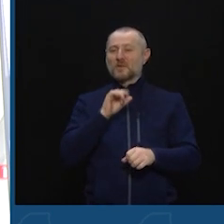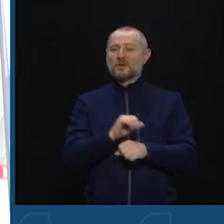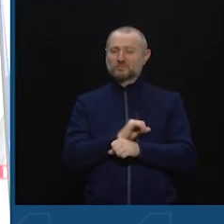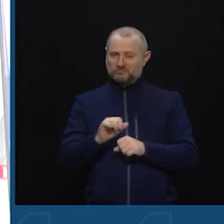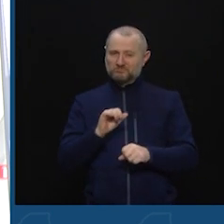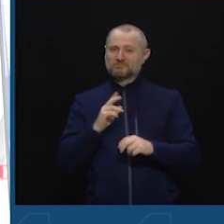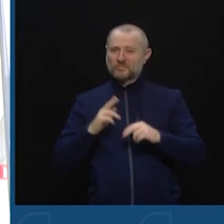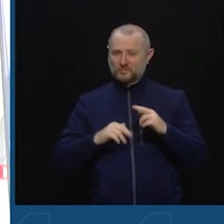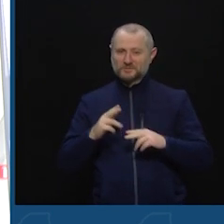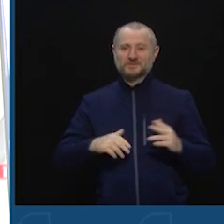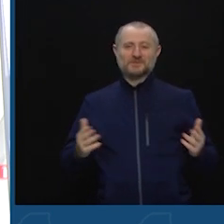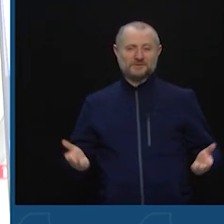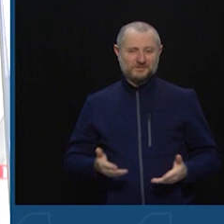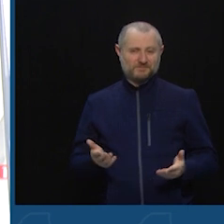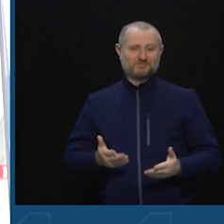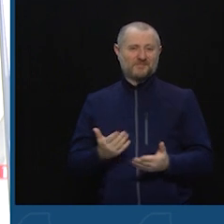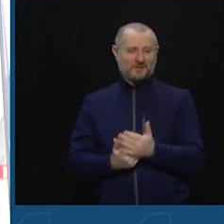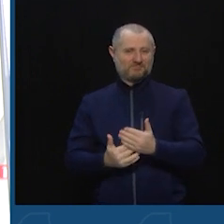terminal.